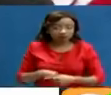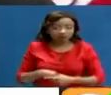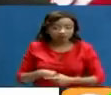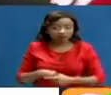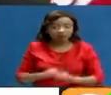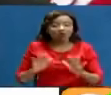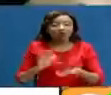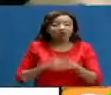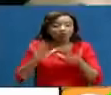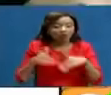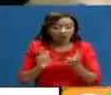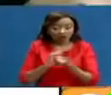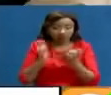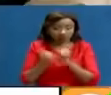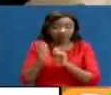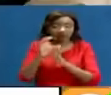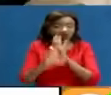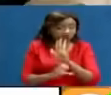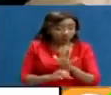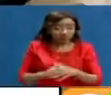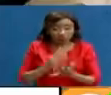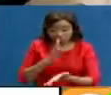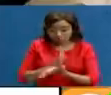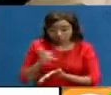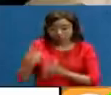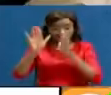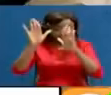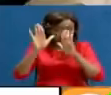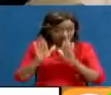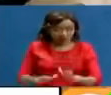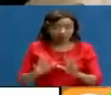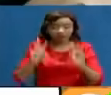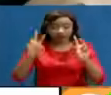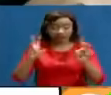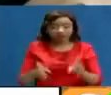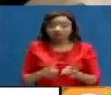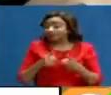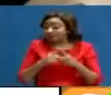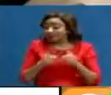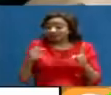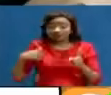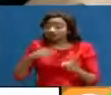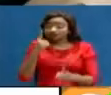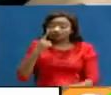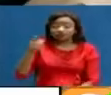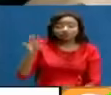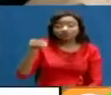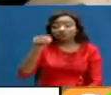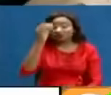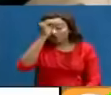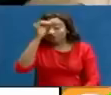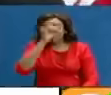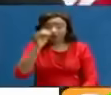in changing the constitution. That being an important issue that it is your philosophy, you said, yet we haven't seen you give those views to